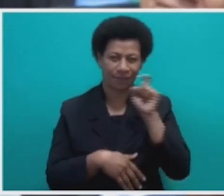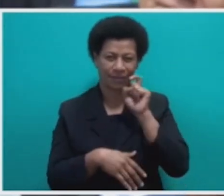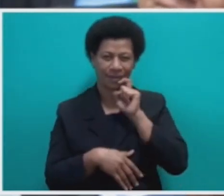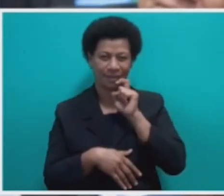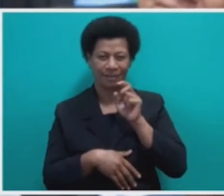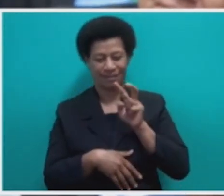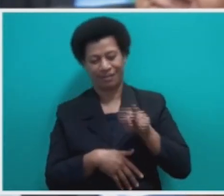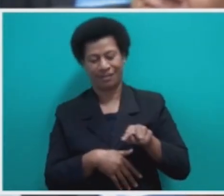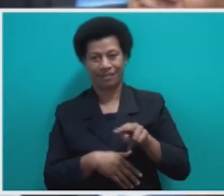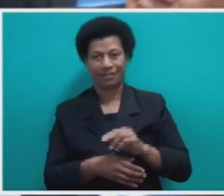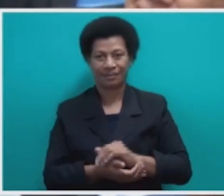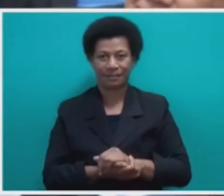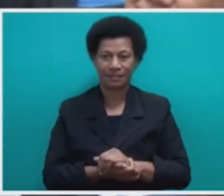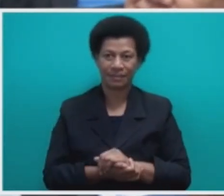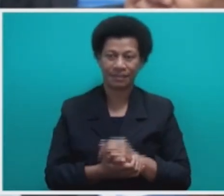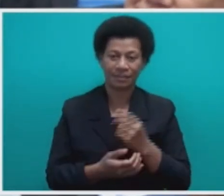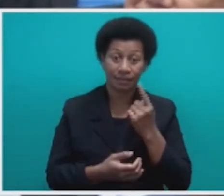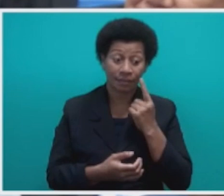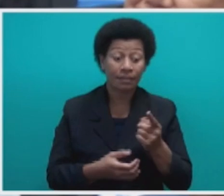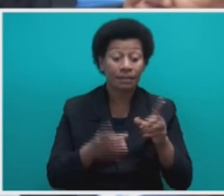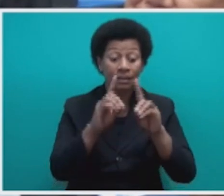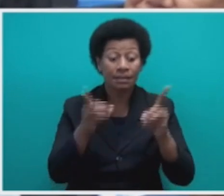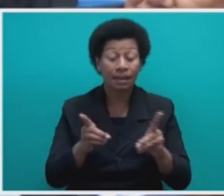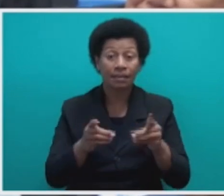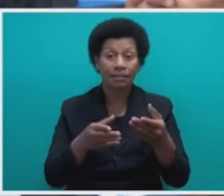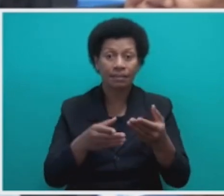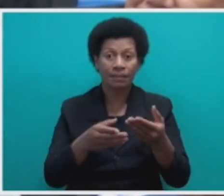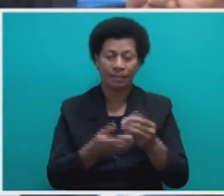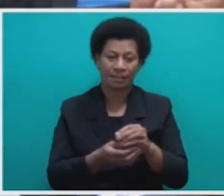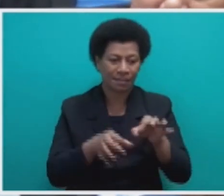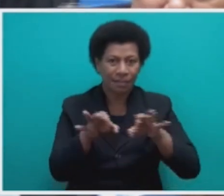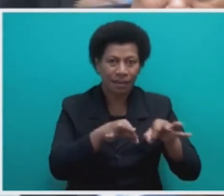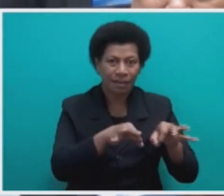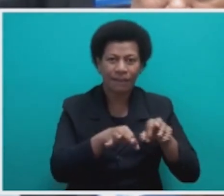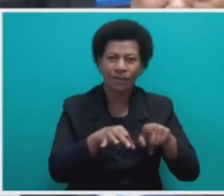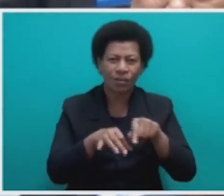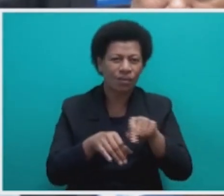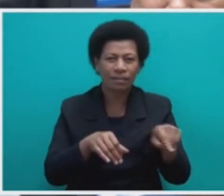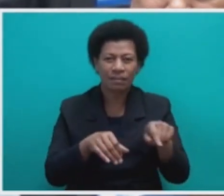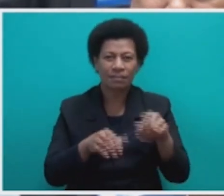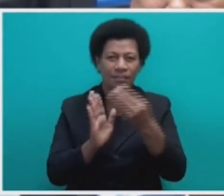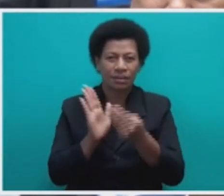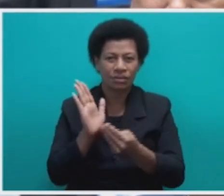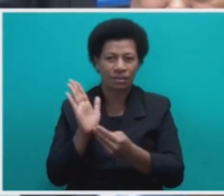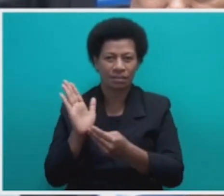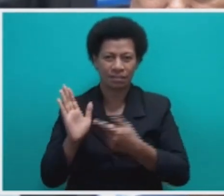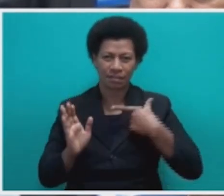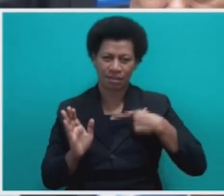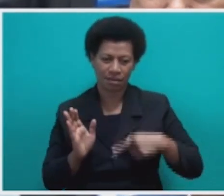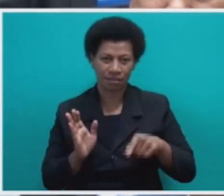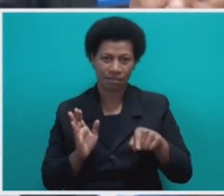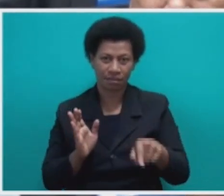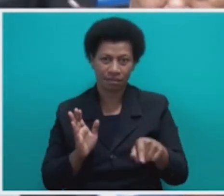this, and it was all designed to bring out this negativity about the budget. And suddenly, because of the